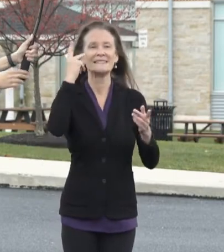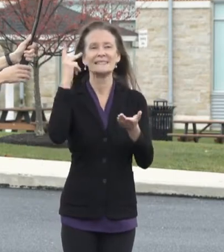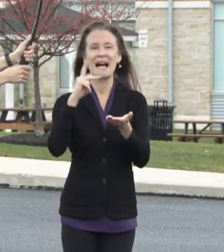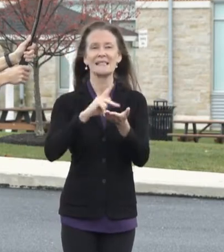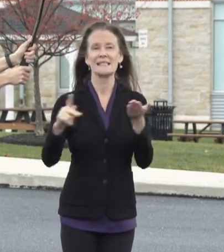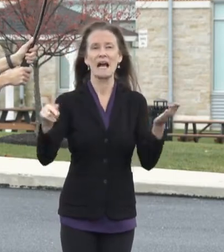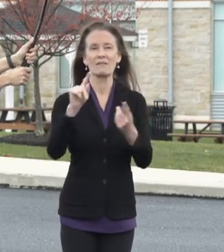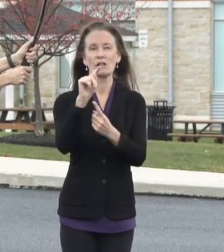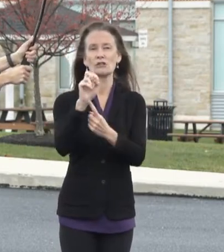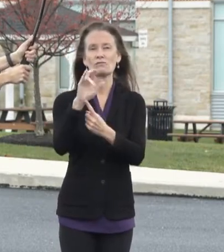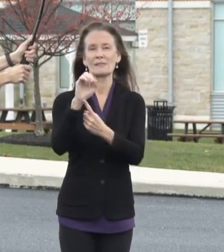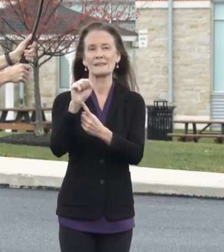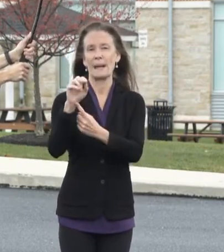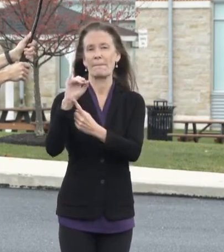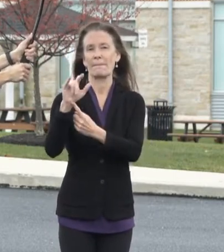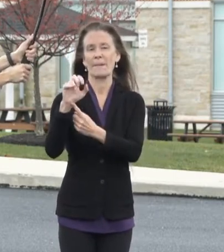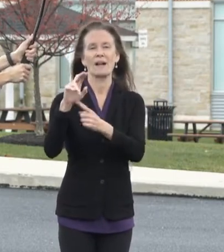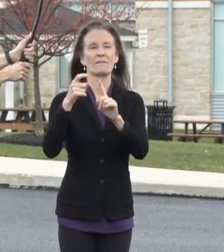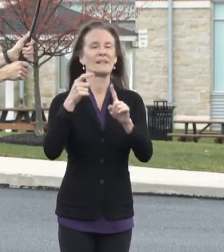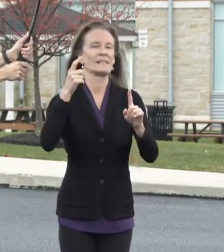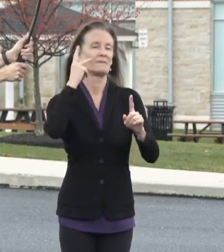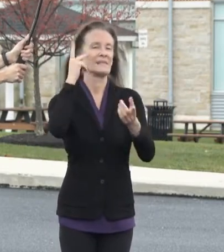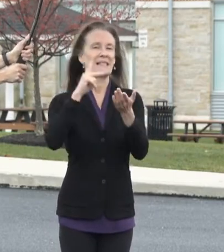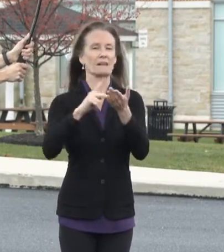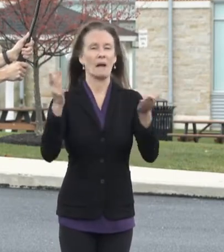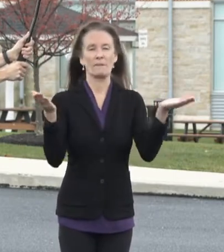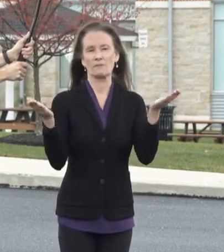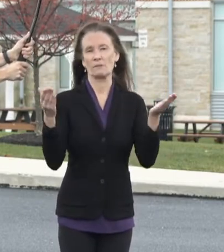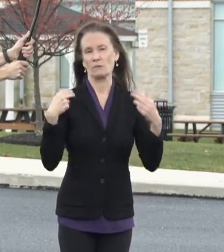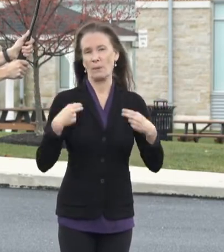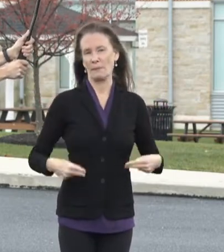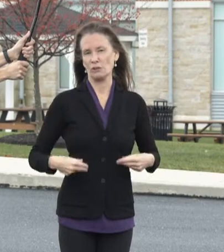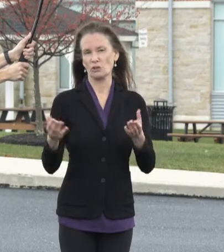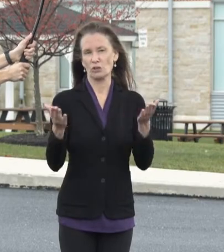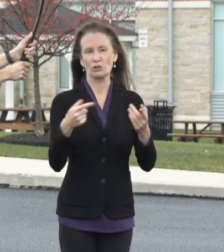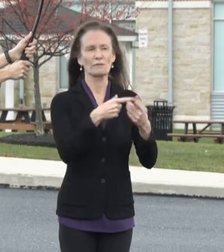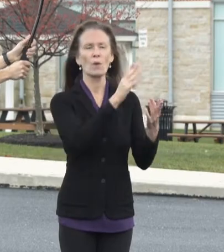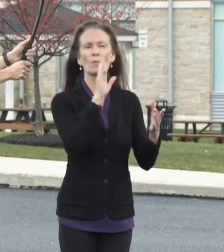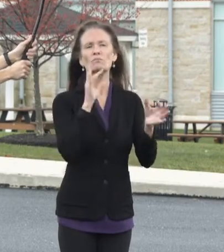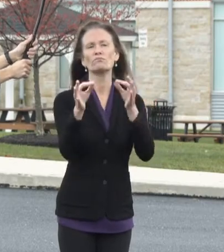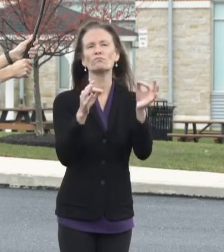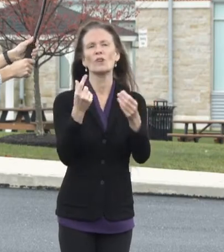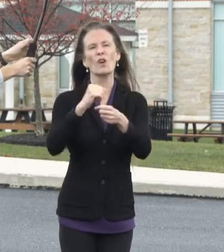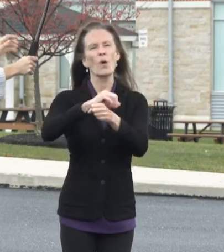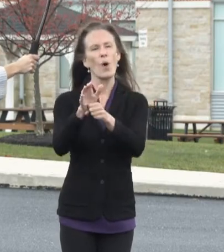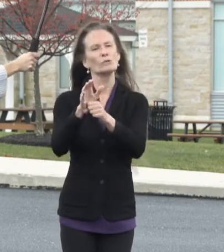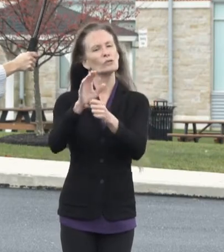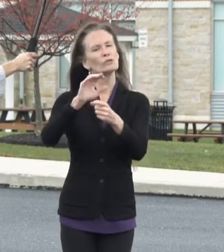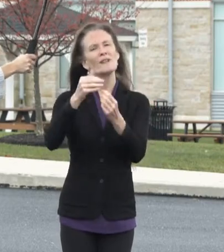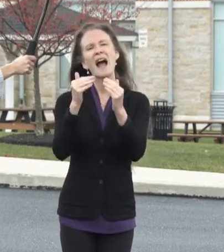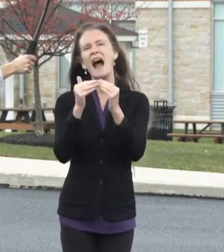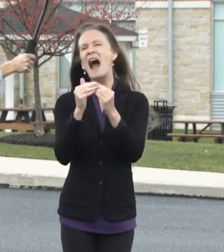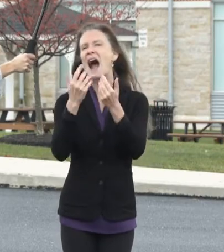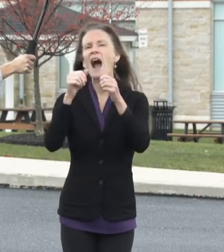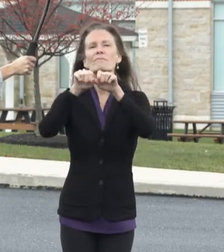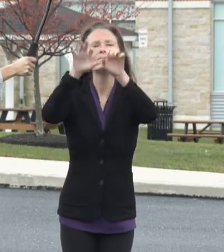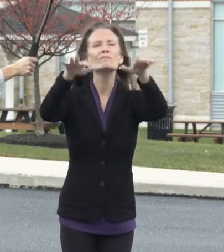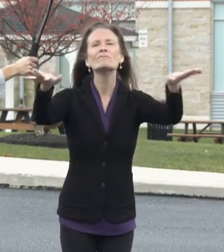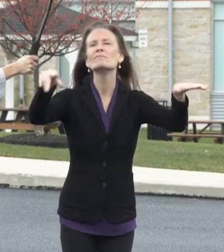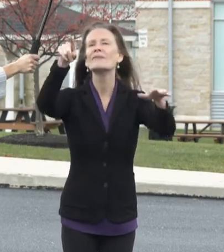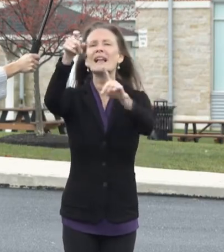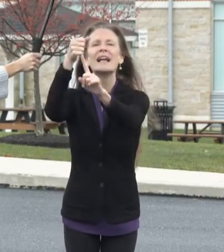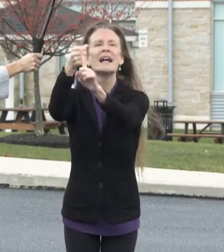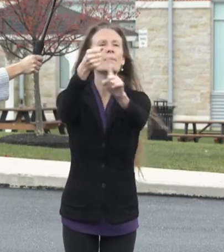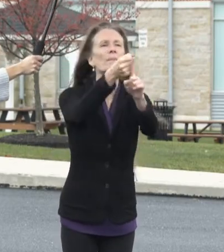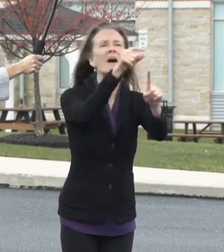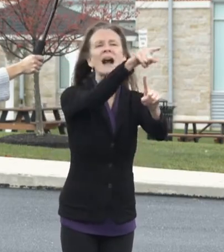Services. She'll be speaking about how the COVID-19 pandemic has impacted long-term care facilities and the impact that the Pennsylvania National